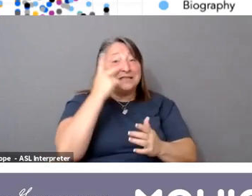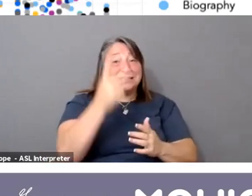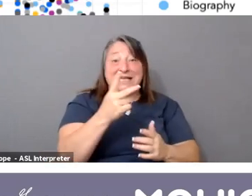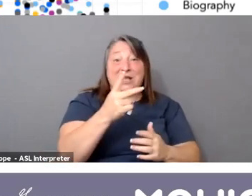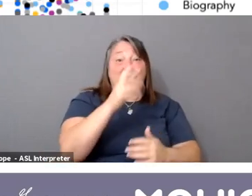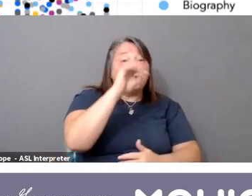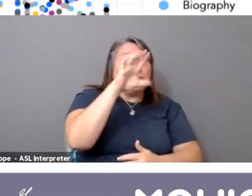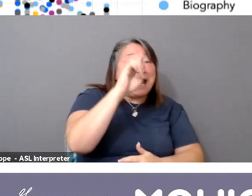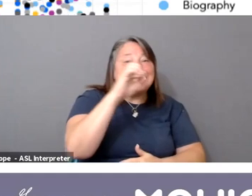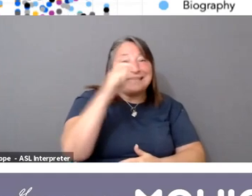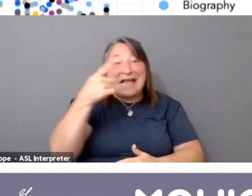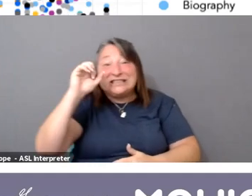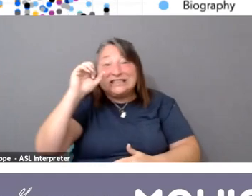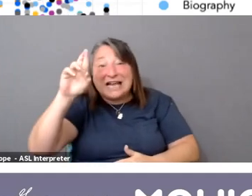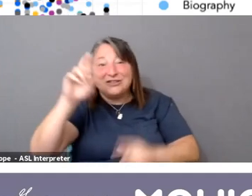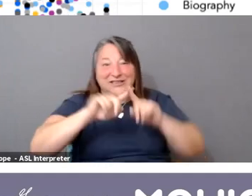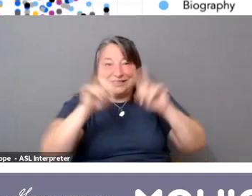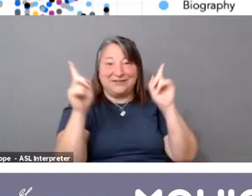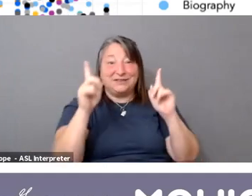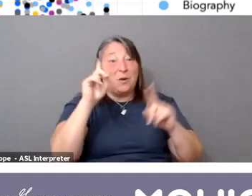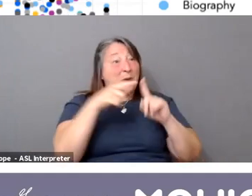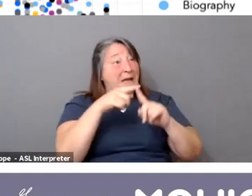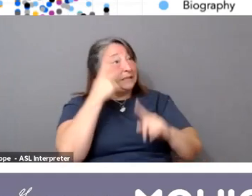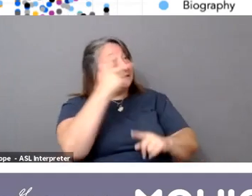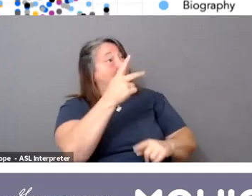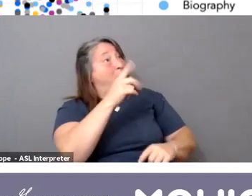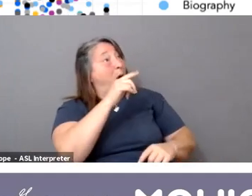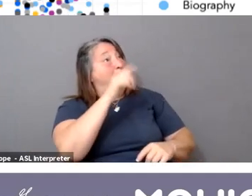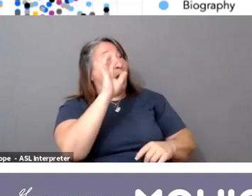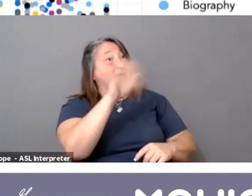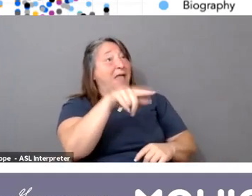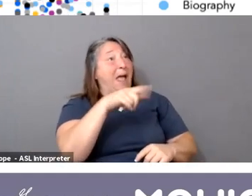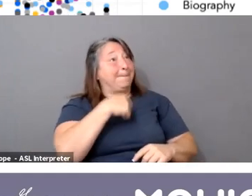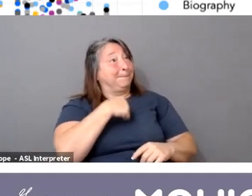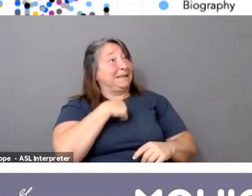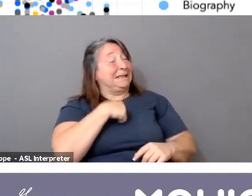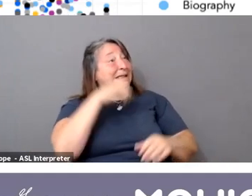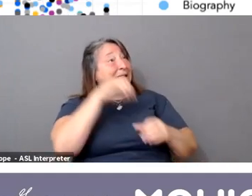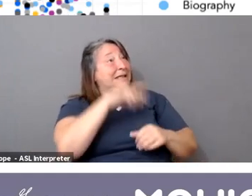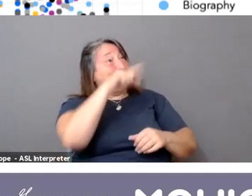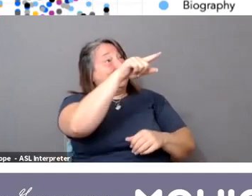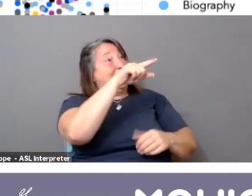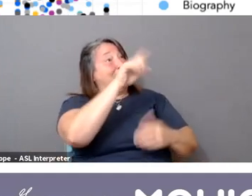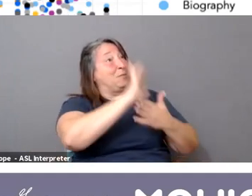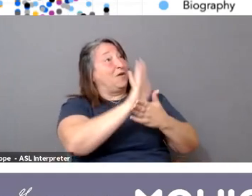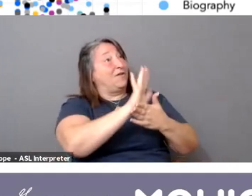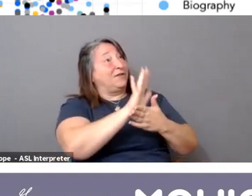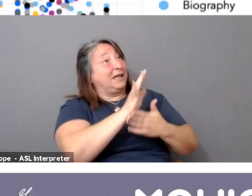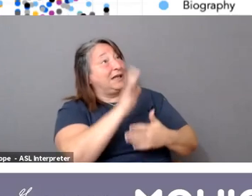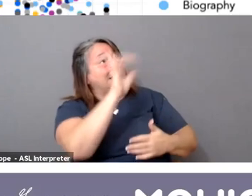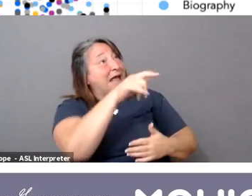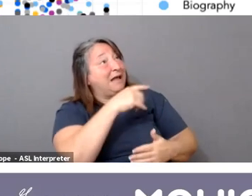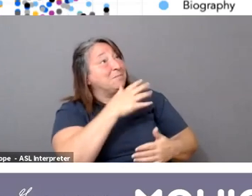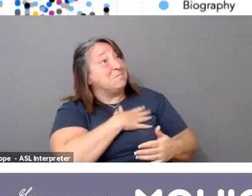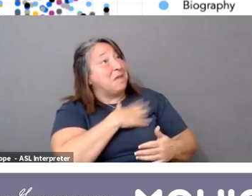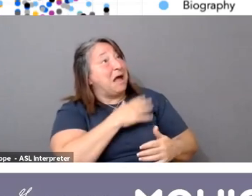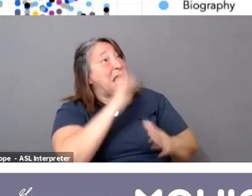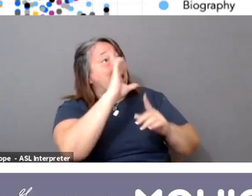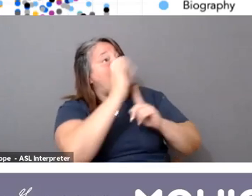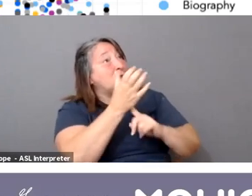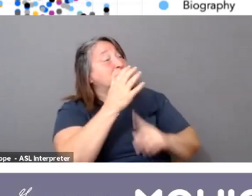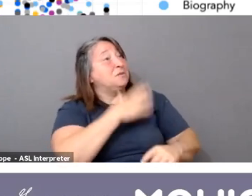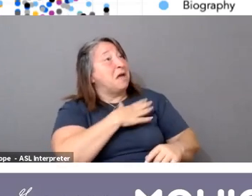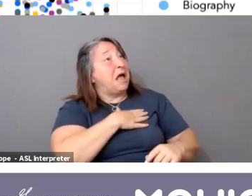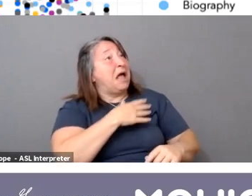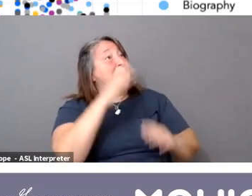when they see themselves in the trailer, when they see themselves in the marketing materials for a film, that increases their likelihood of